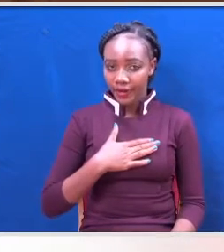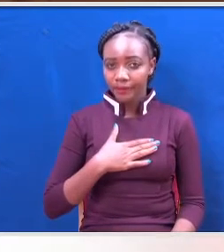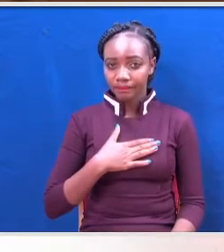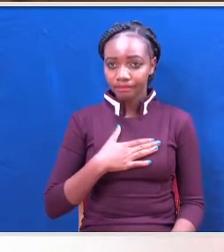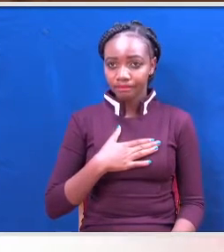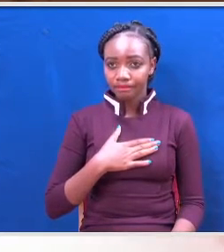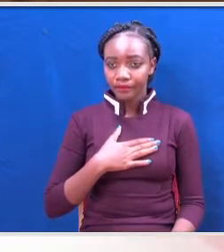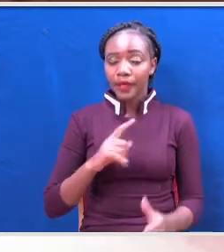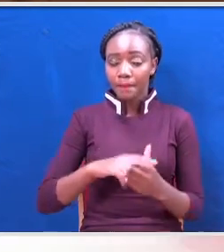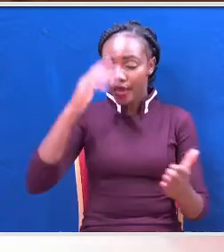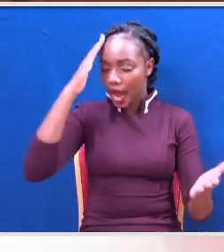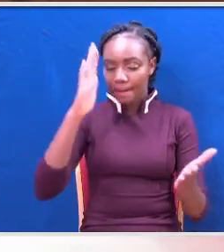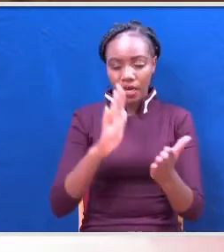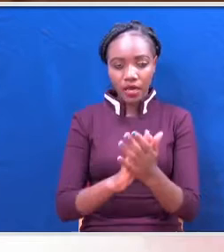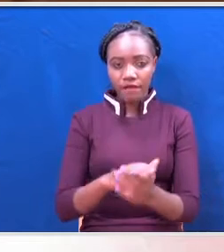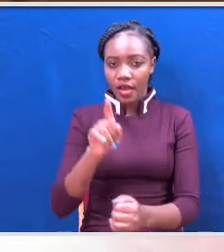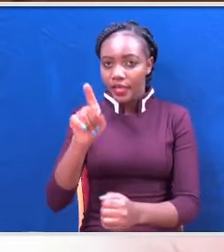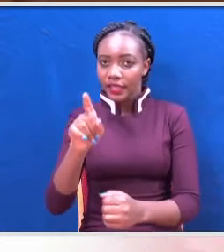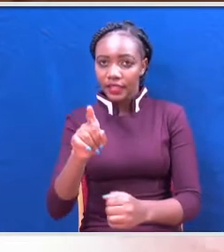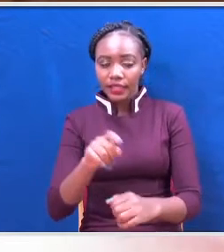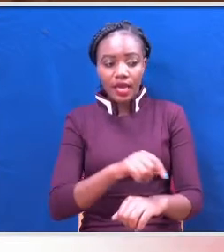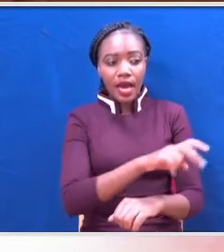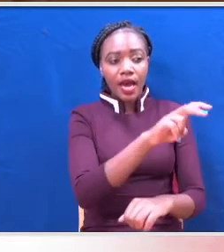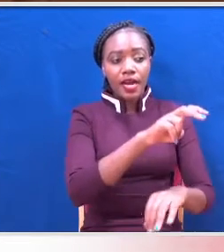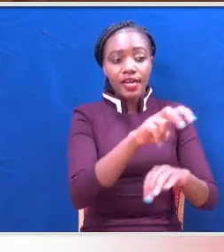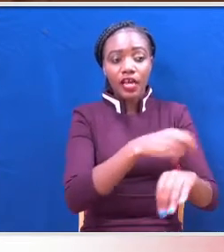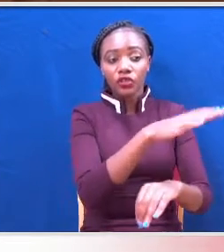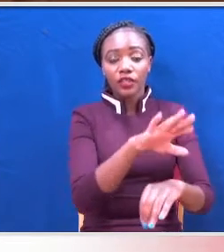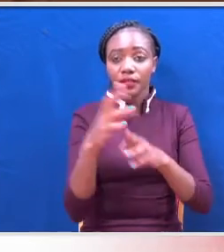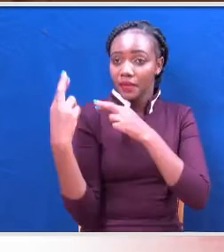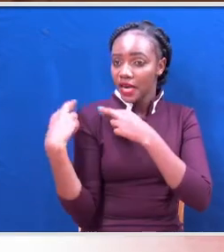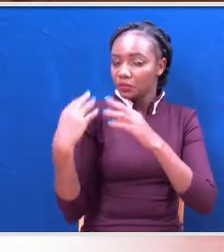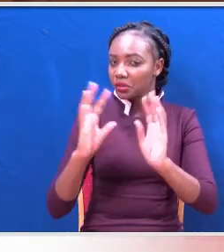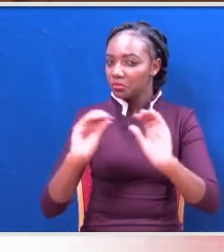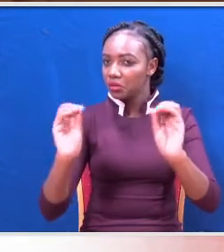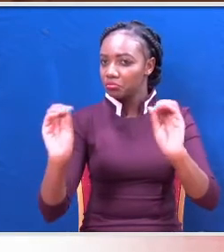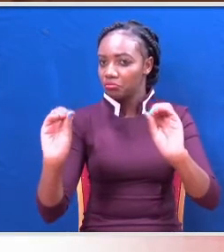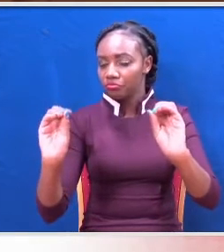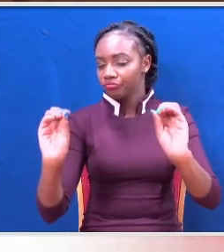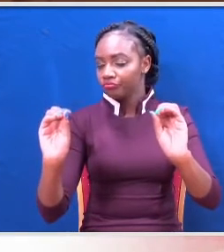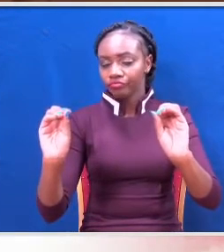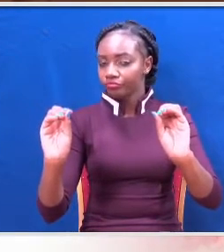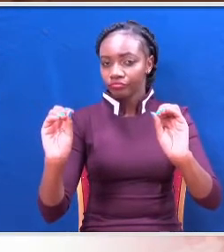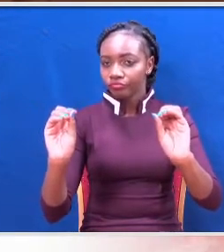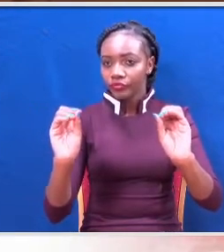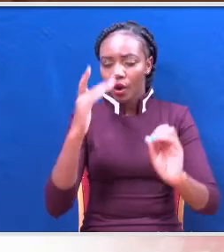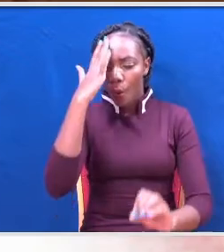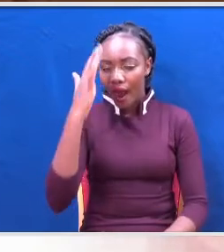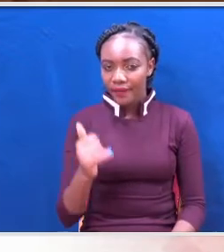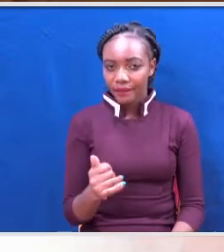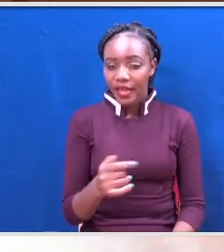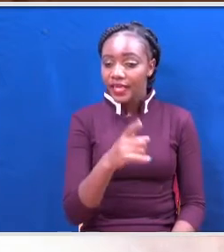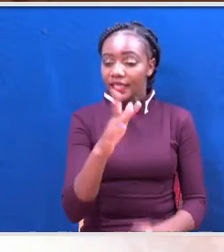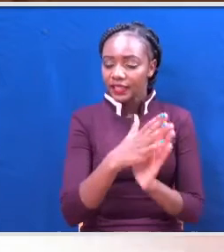is neither a parliamentary initiative nor is it a popular initiative, because those are the